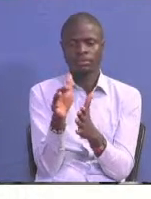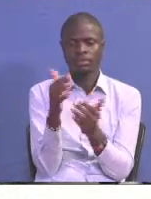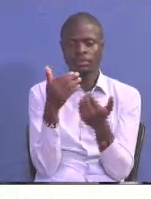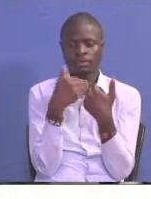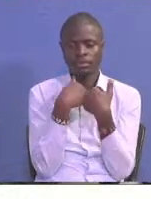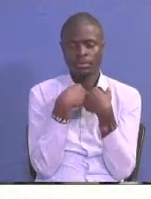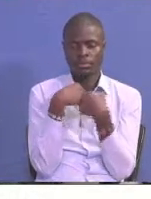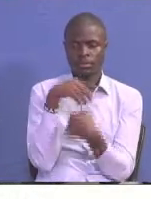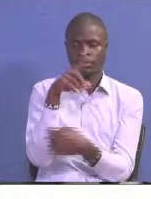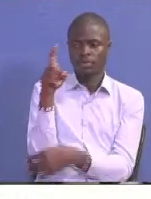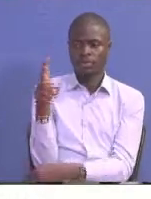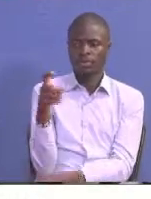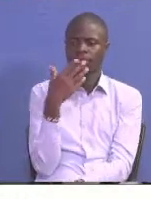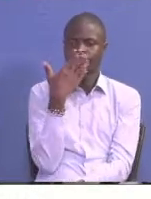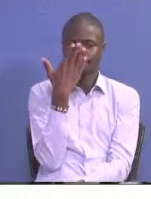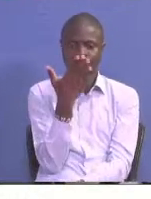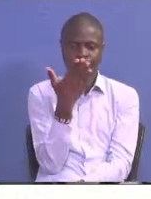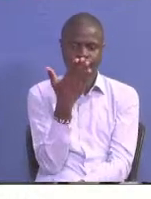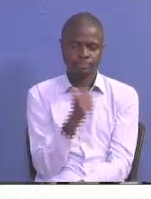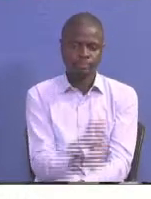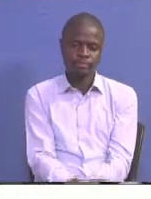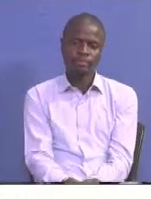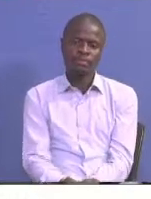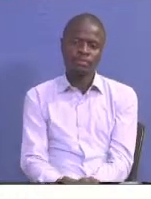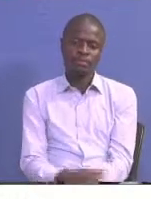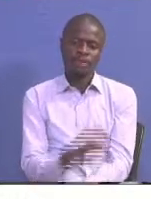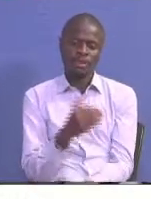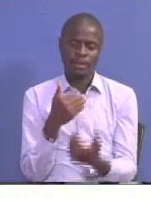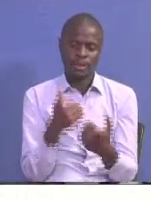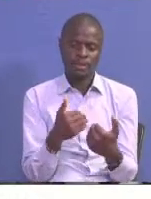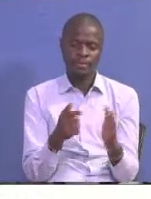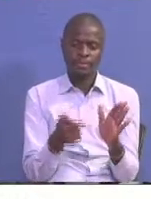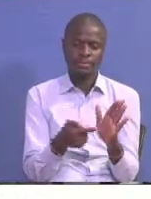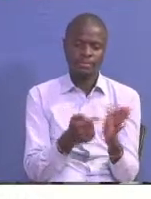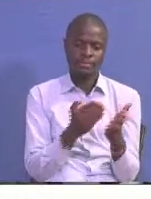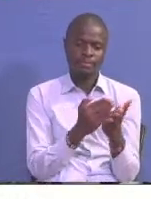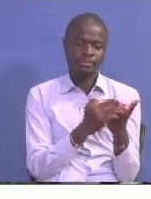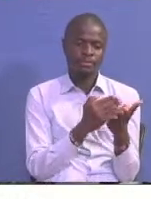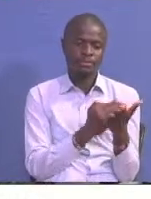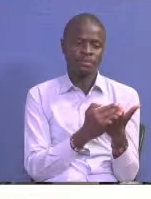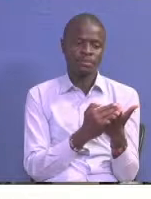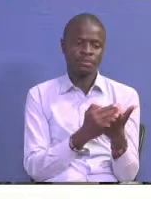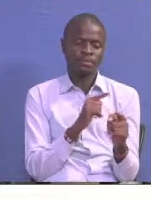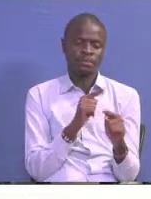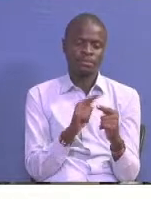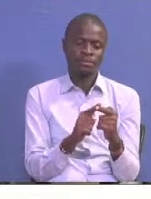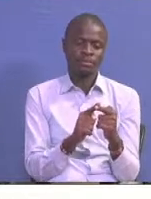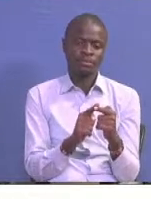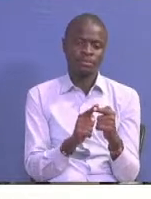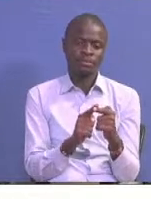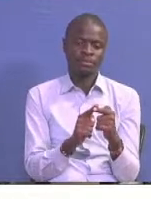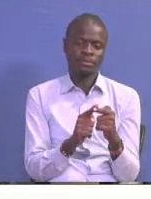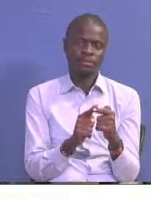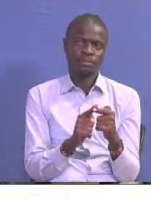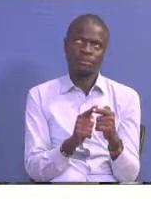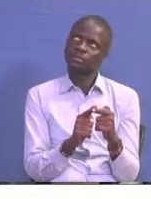have the question and answer session, and I will hand over the program to